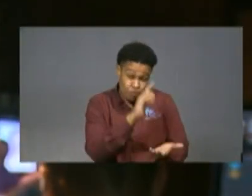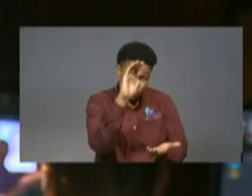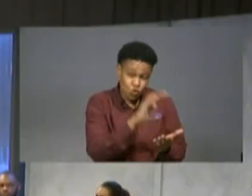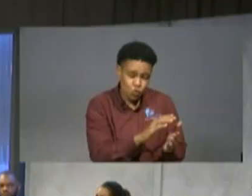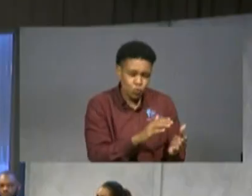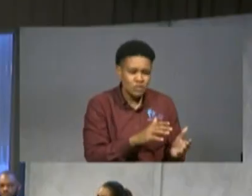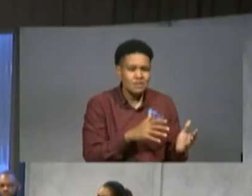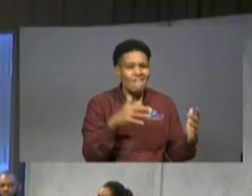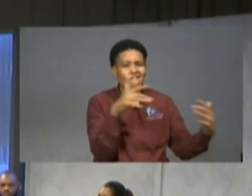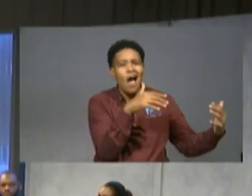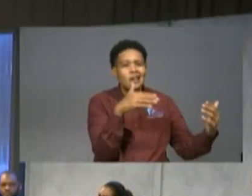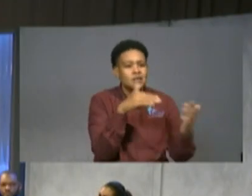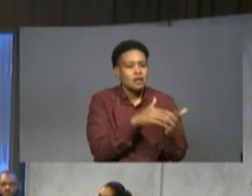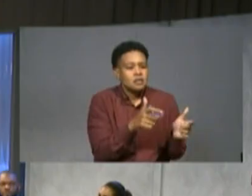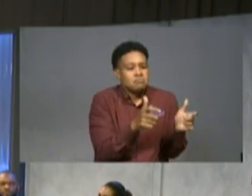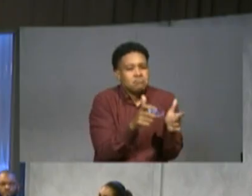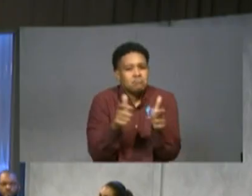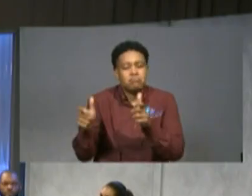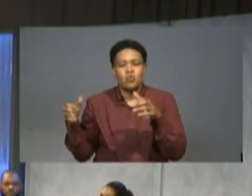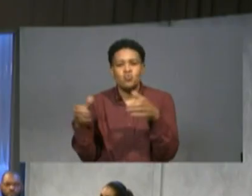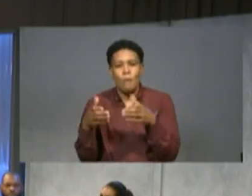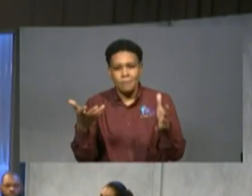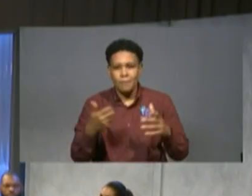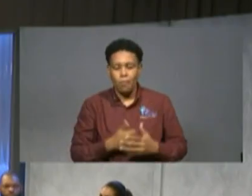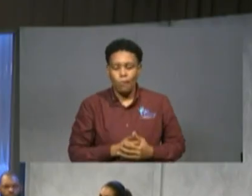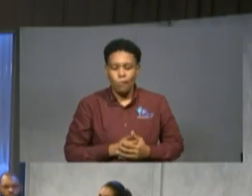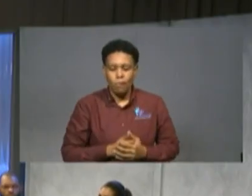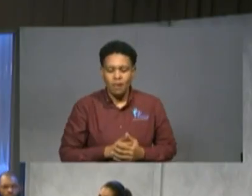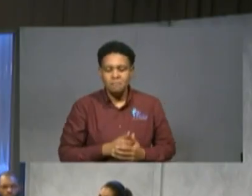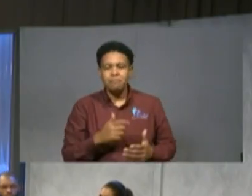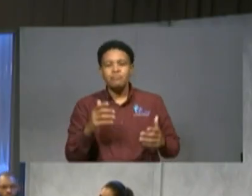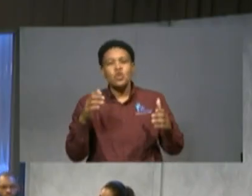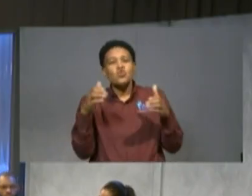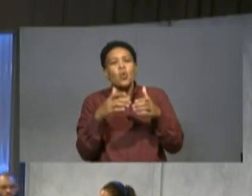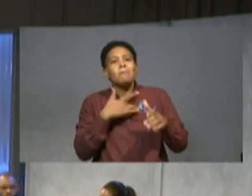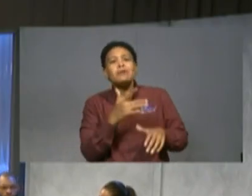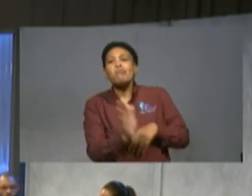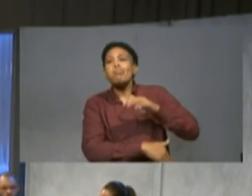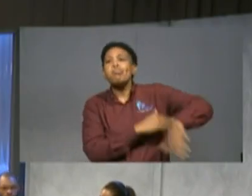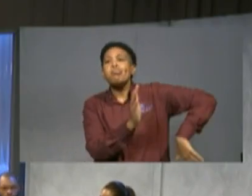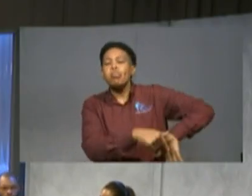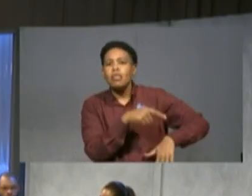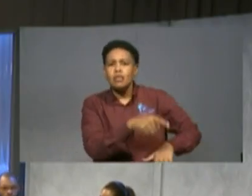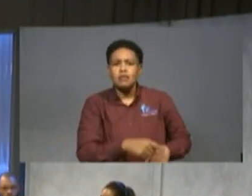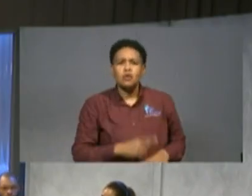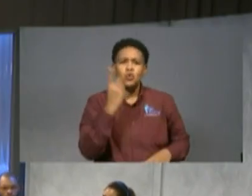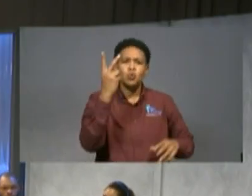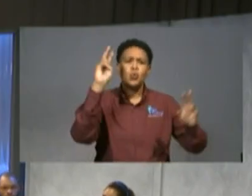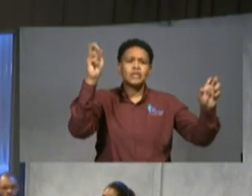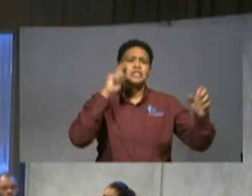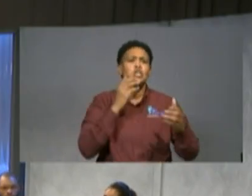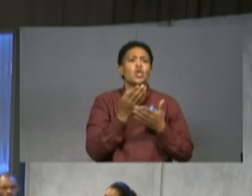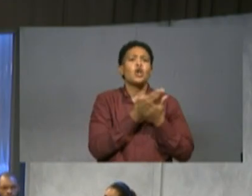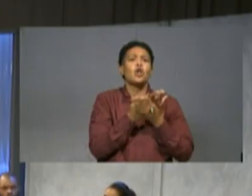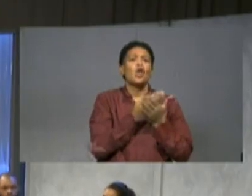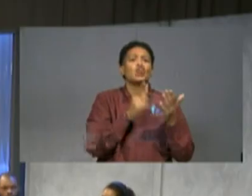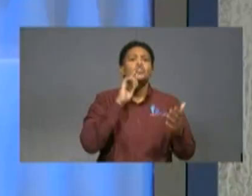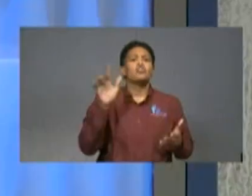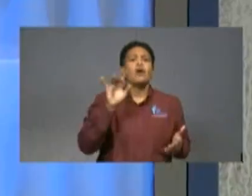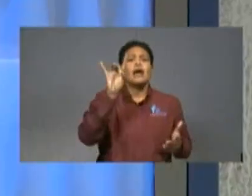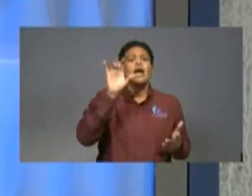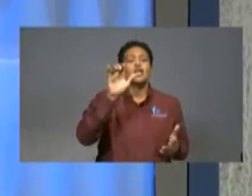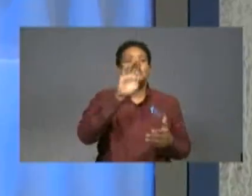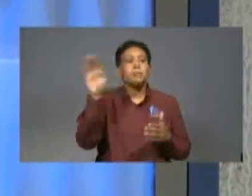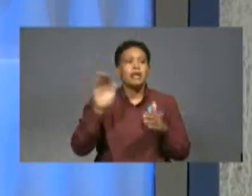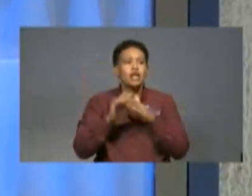Thank you for that question. There are 2 issues. One of the things about the Jamaican budget, which persons need to recognize, the budget is about 800 billion Jamaican